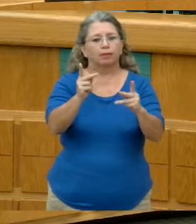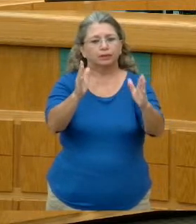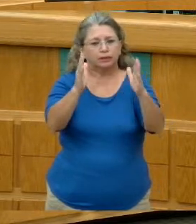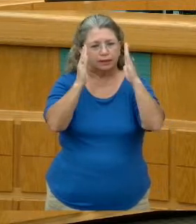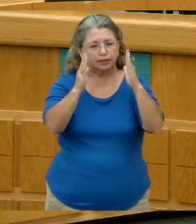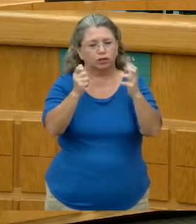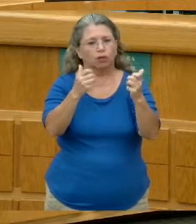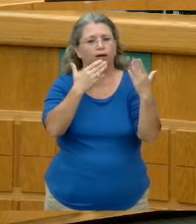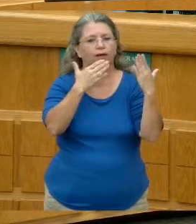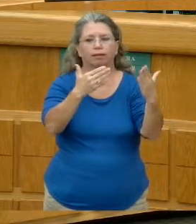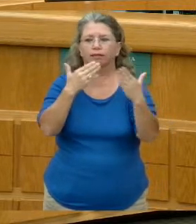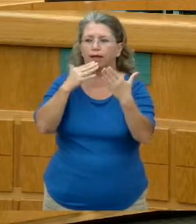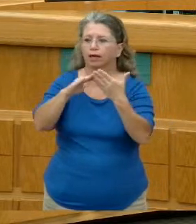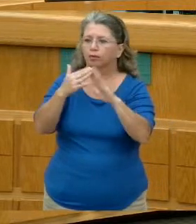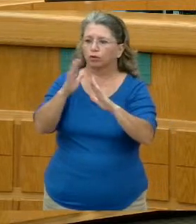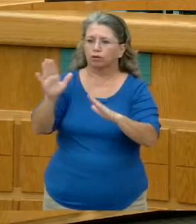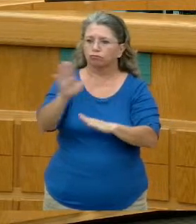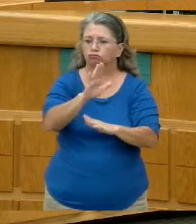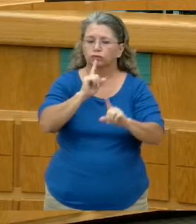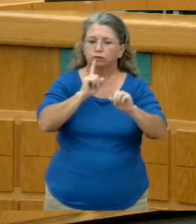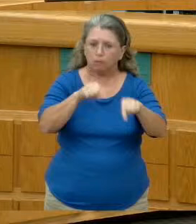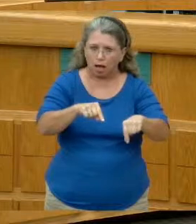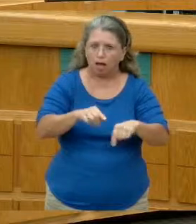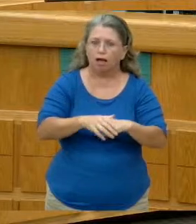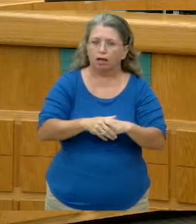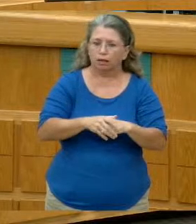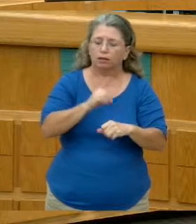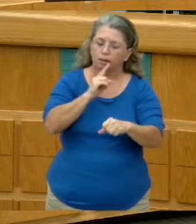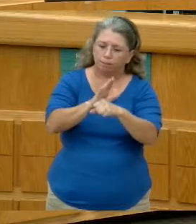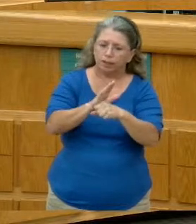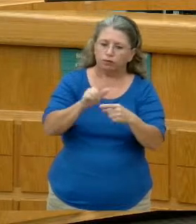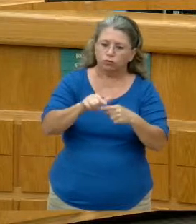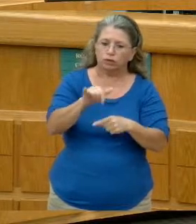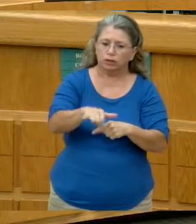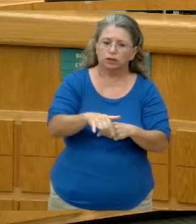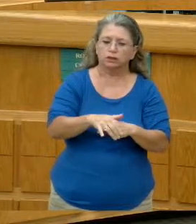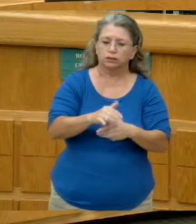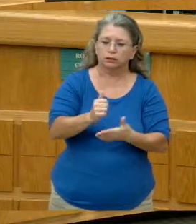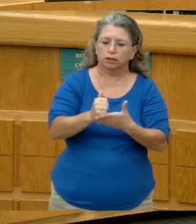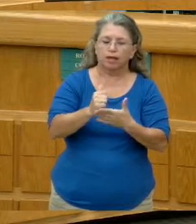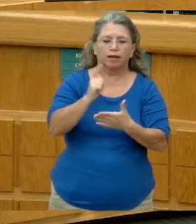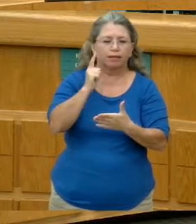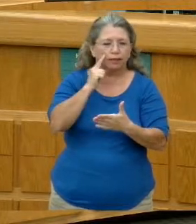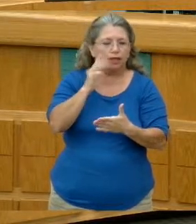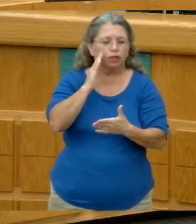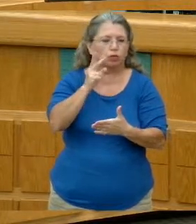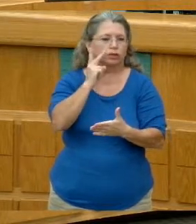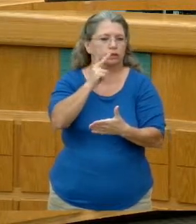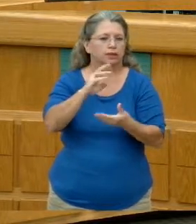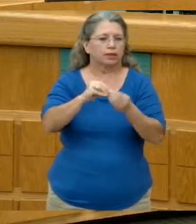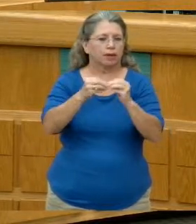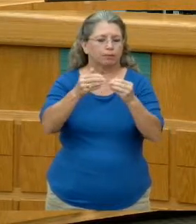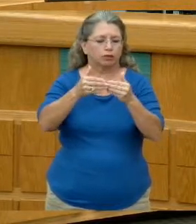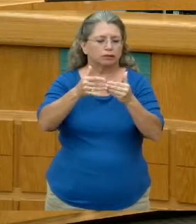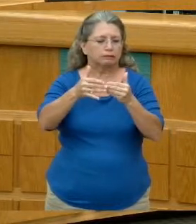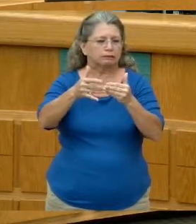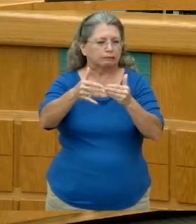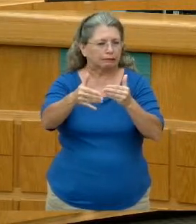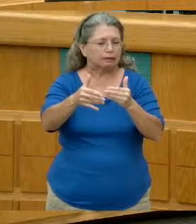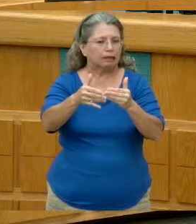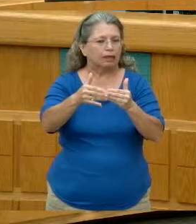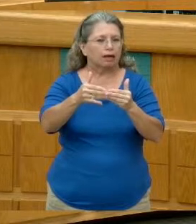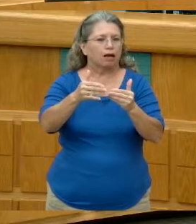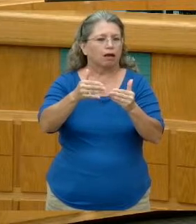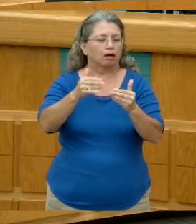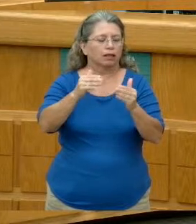their response and their commitment to doing this, and I think you'll see as the numbers in the next few days continue. Hopefully they'll be